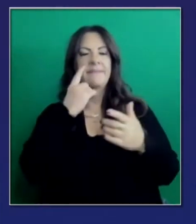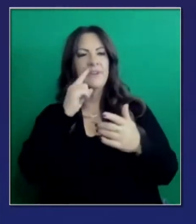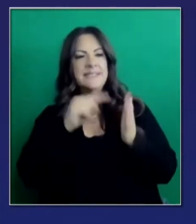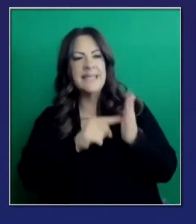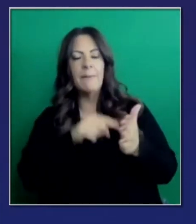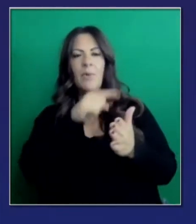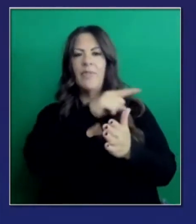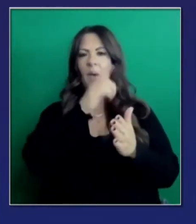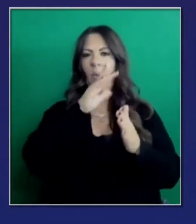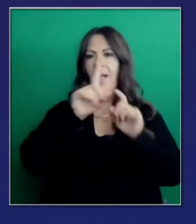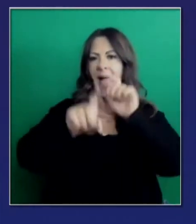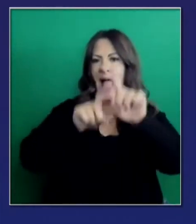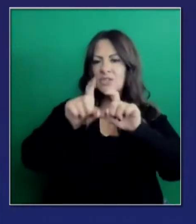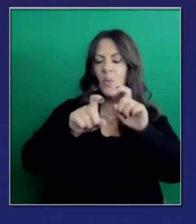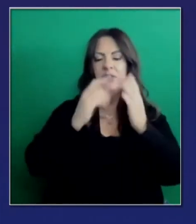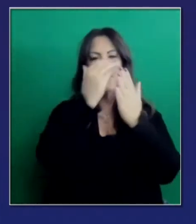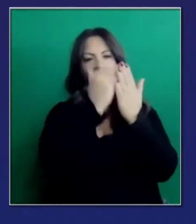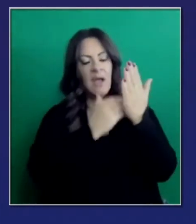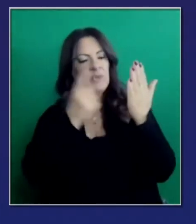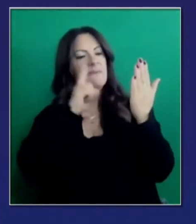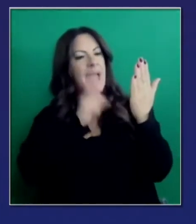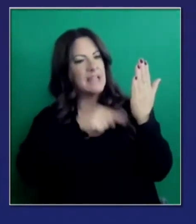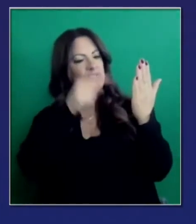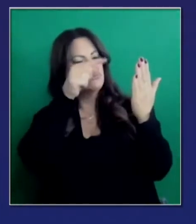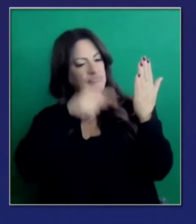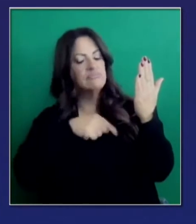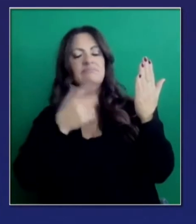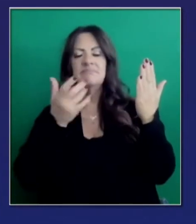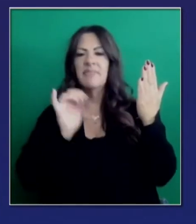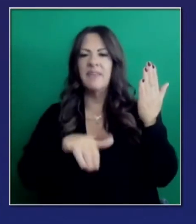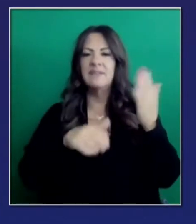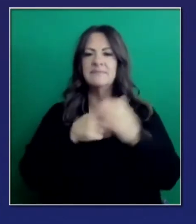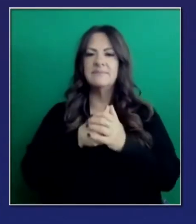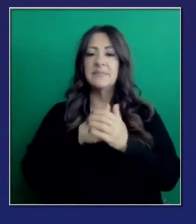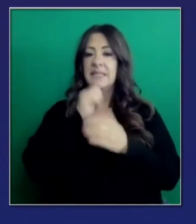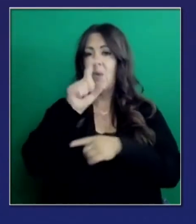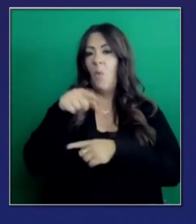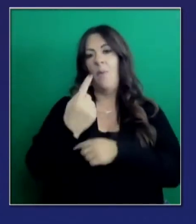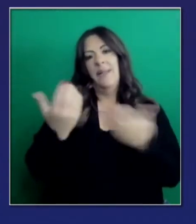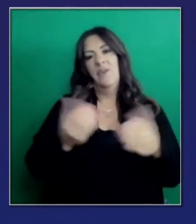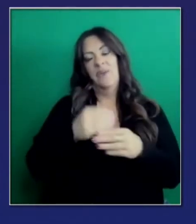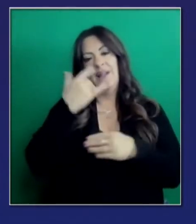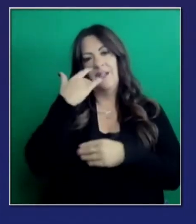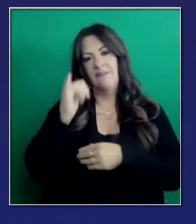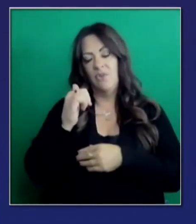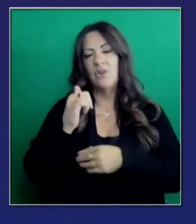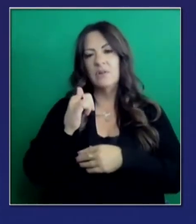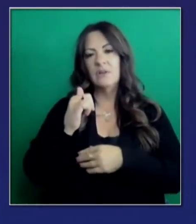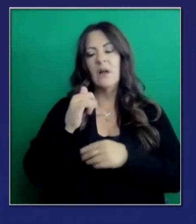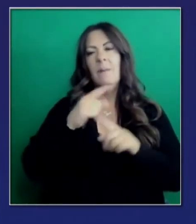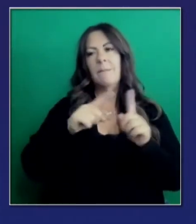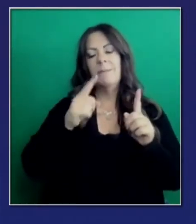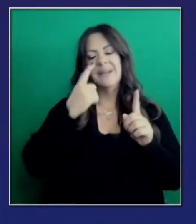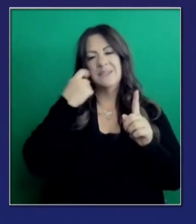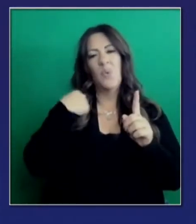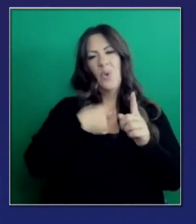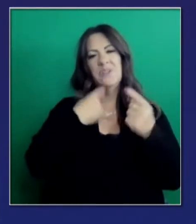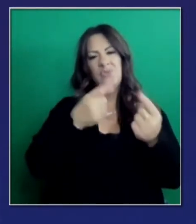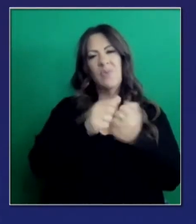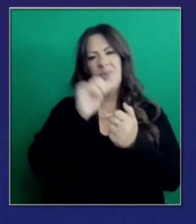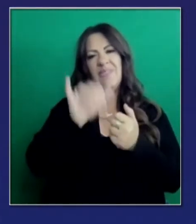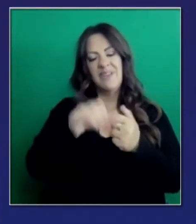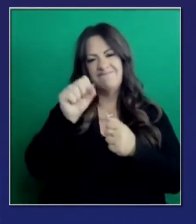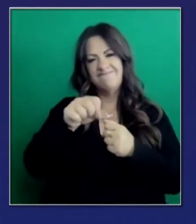that many states, not just the state of California, is struggling with. We partnered with Salesforce.